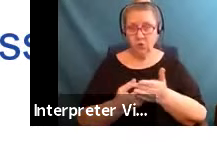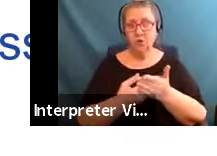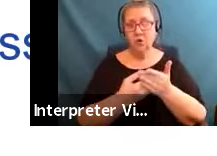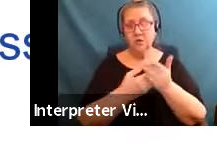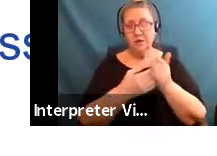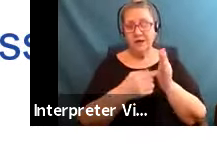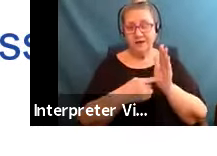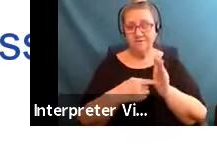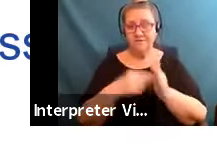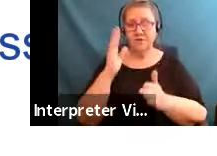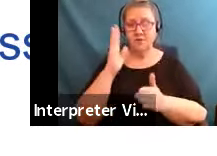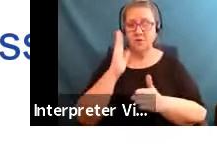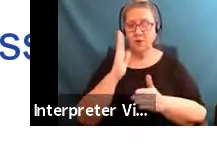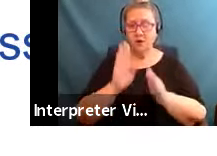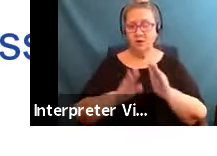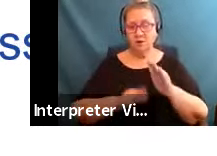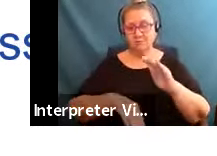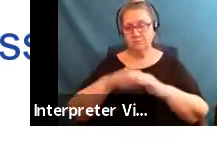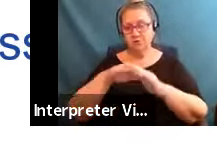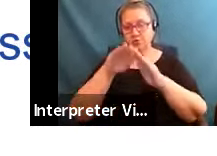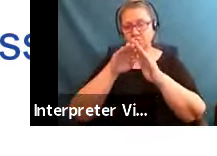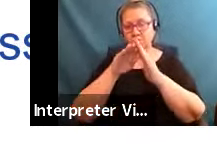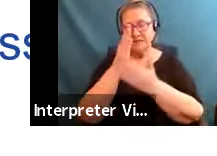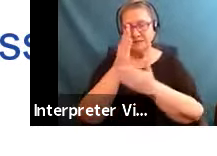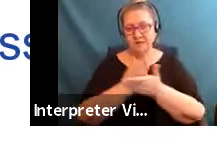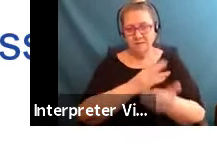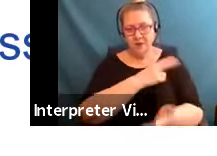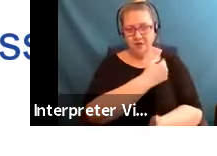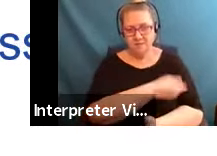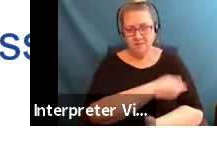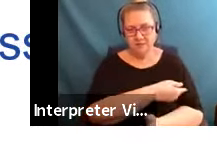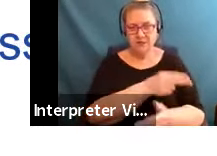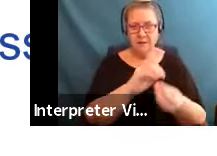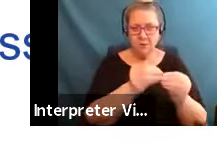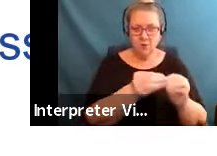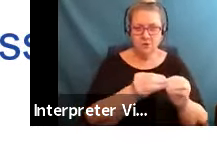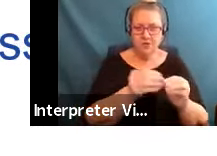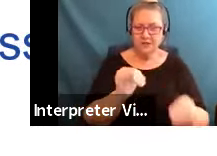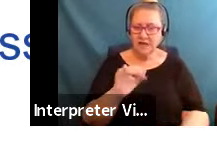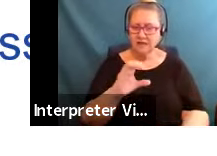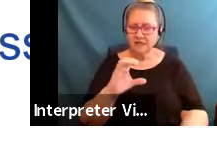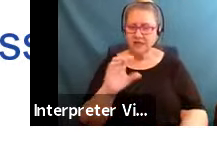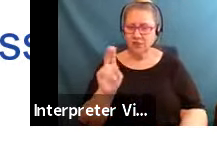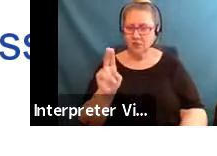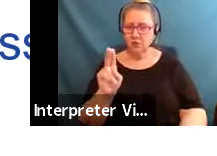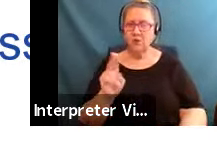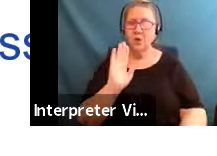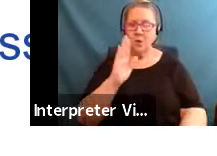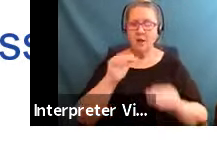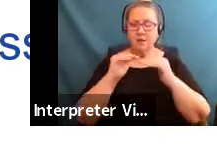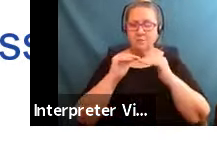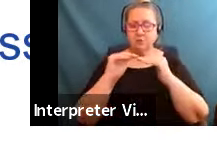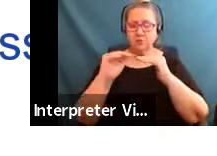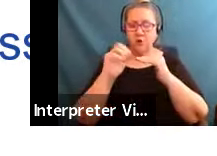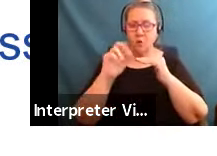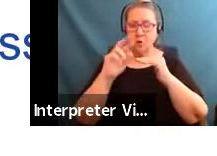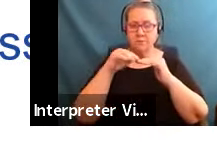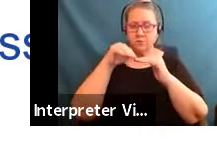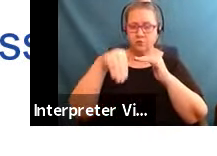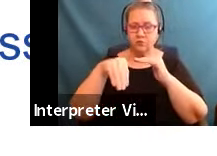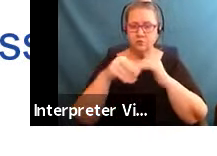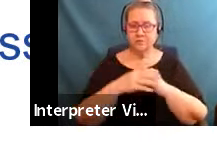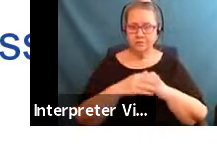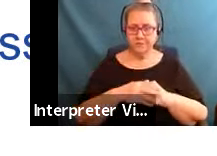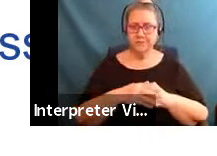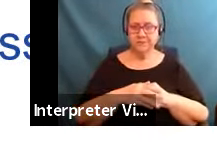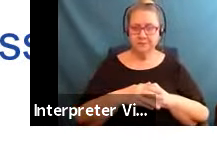the cases may have peaked and that some of the hospitalization numbers and ICU are stabilizing or decreasing. That being